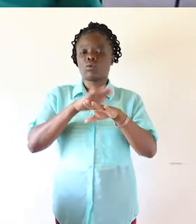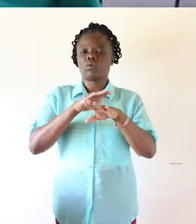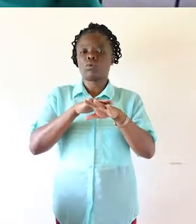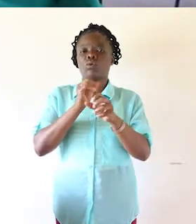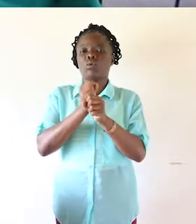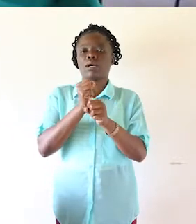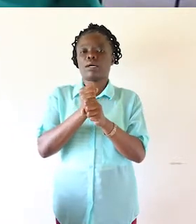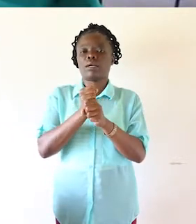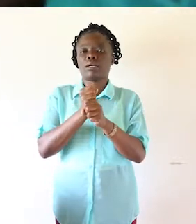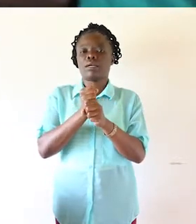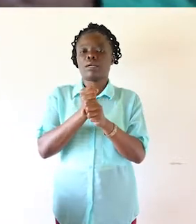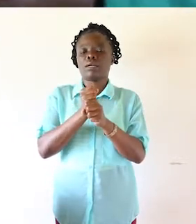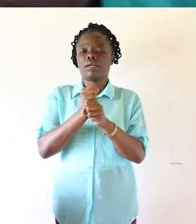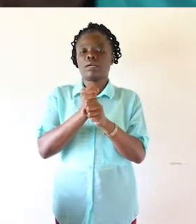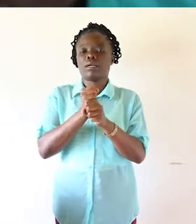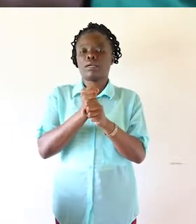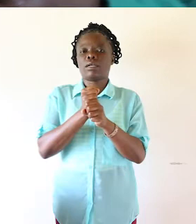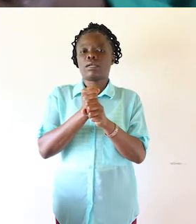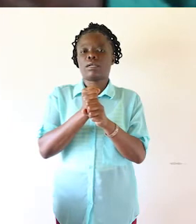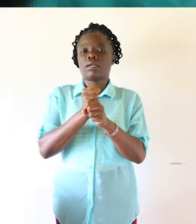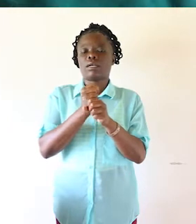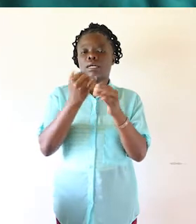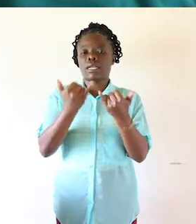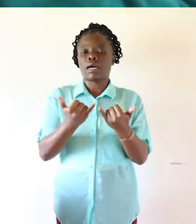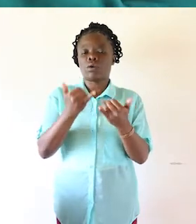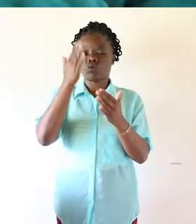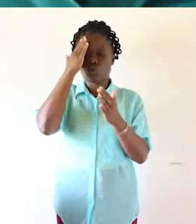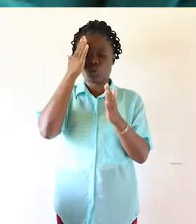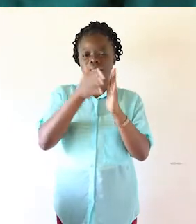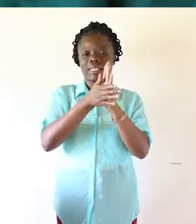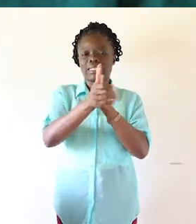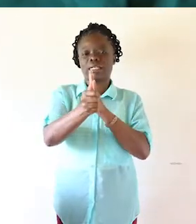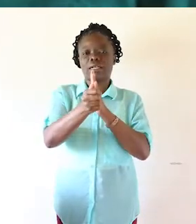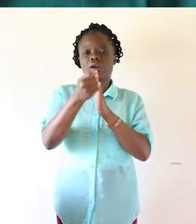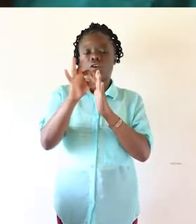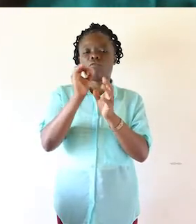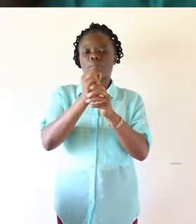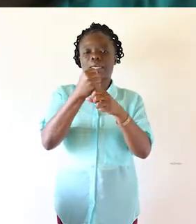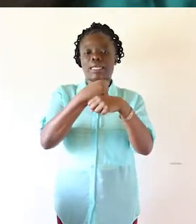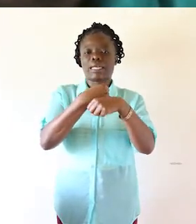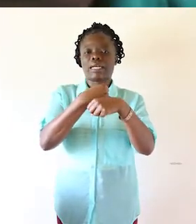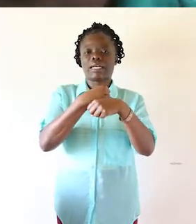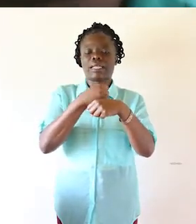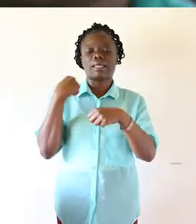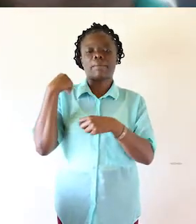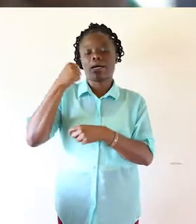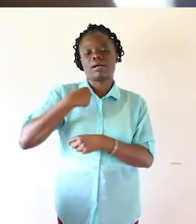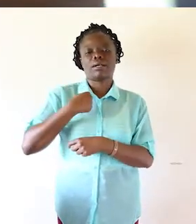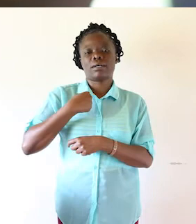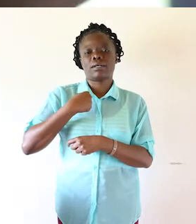work, good work. Now you have known the skill of making this